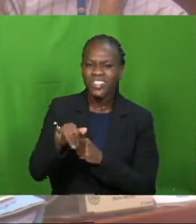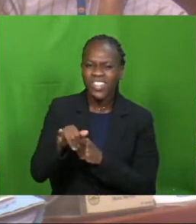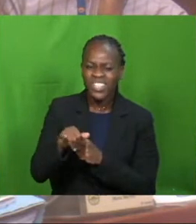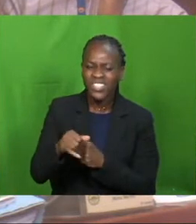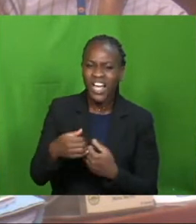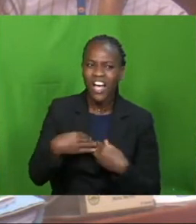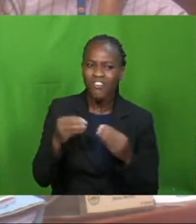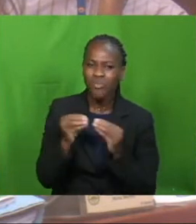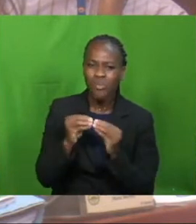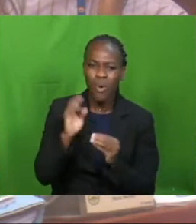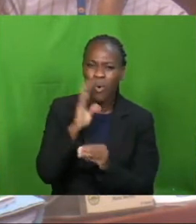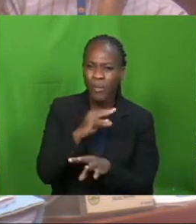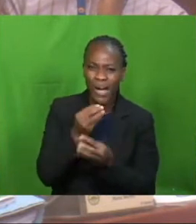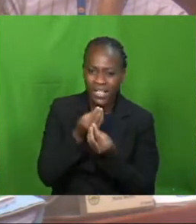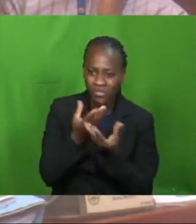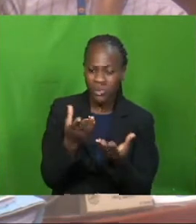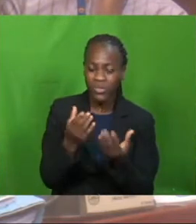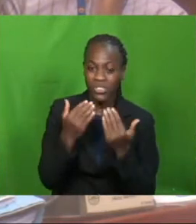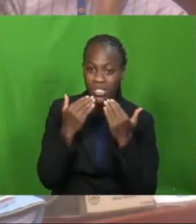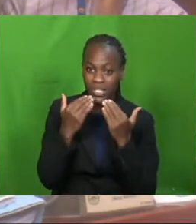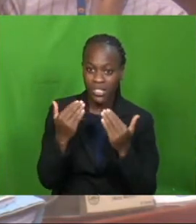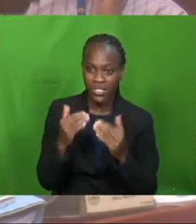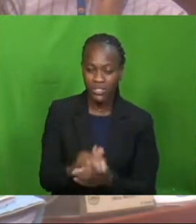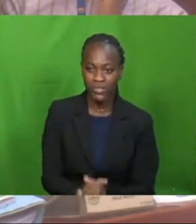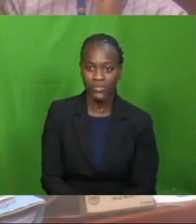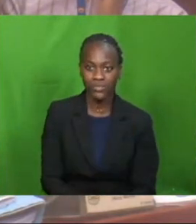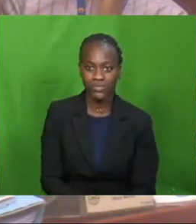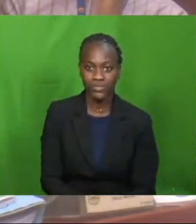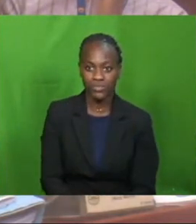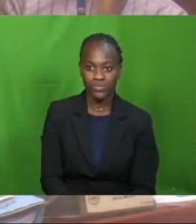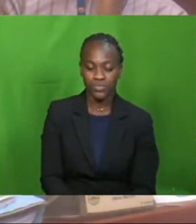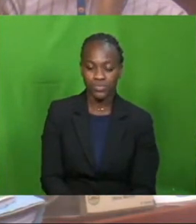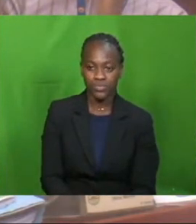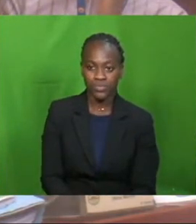misinformation. Thank you. Yes, Honourable Minister.